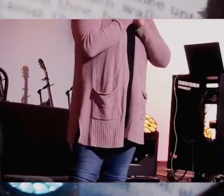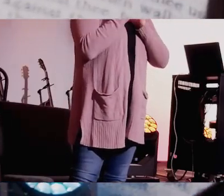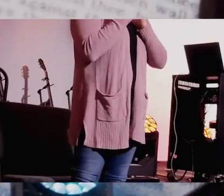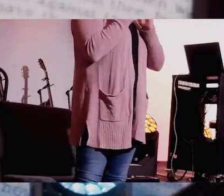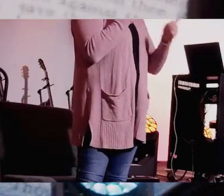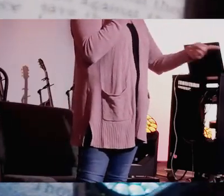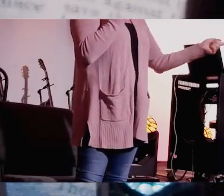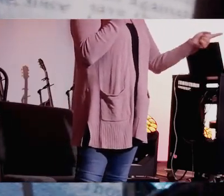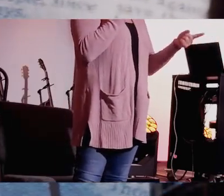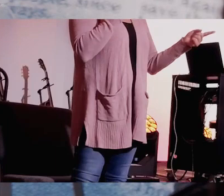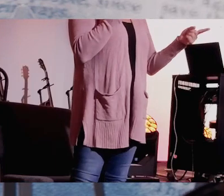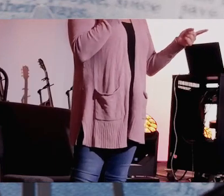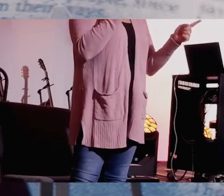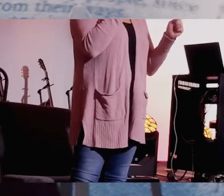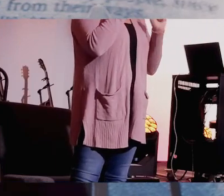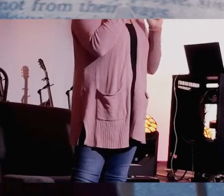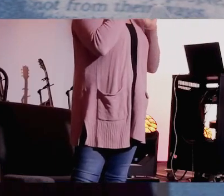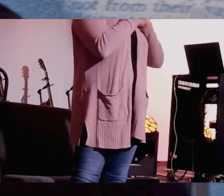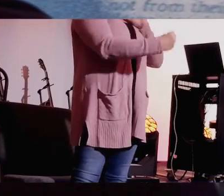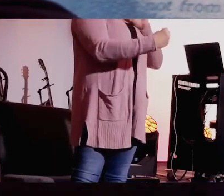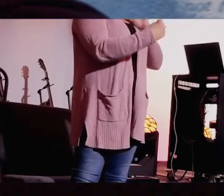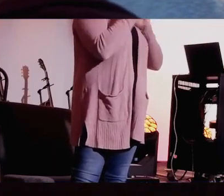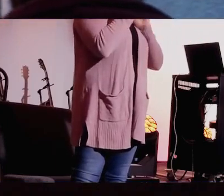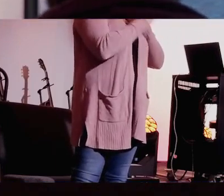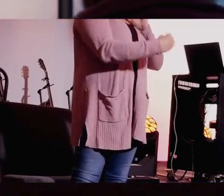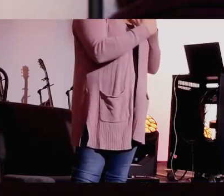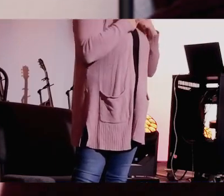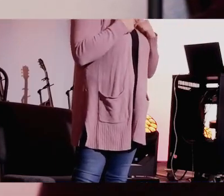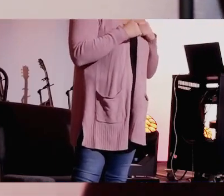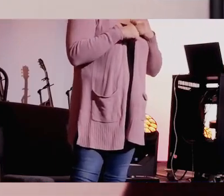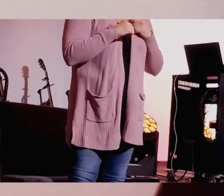here, I just want you to repeat after me. Keep your eyes closed. Just repeat after me.